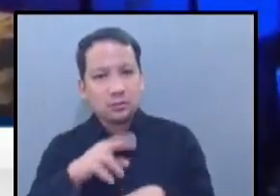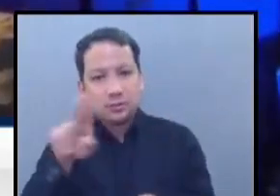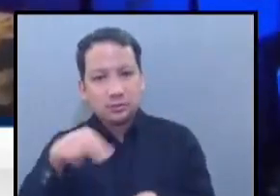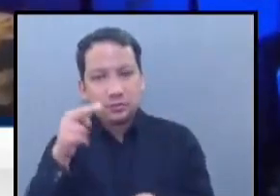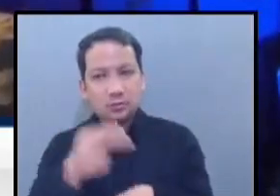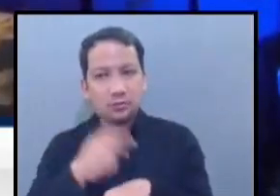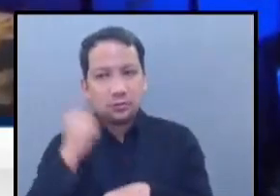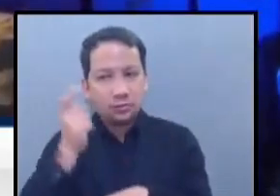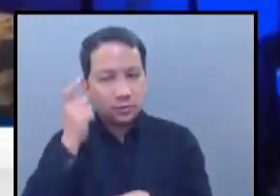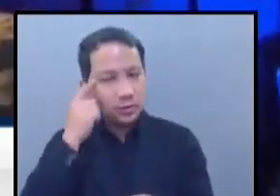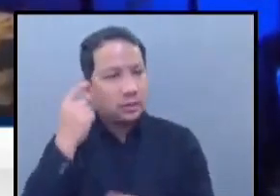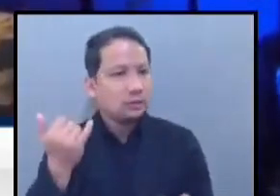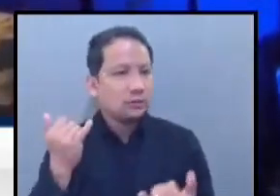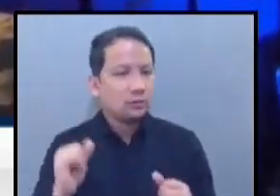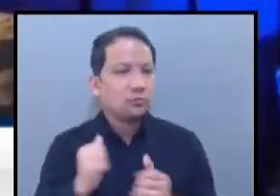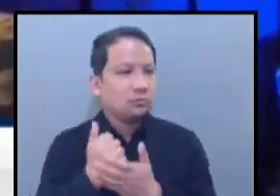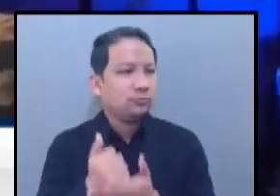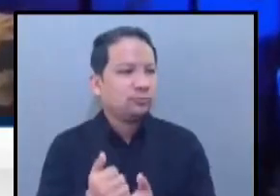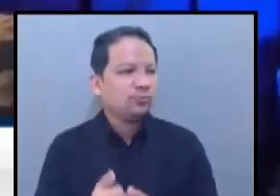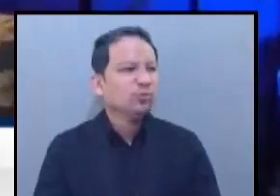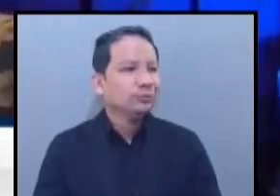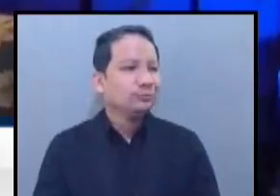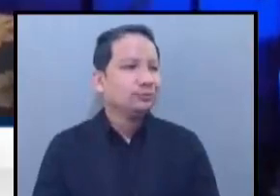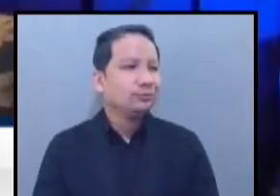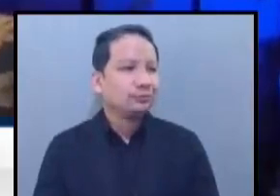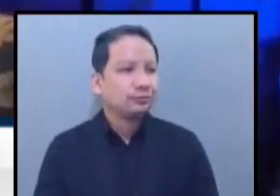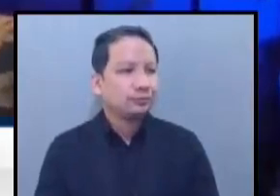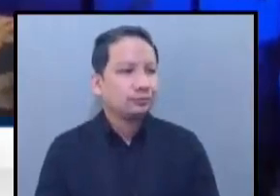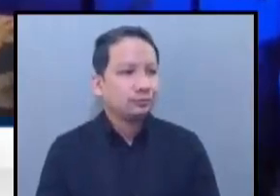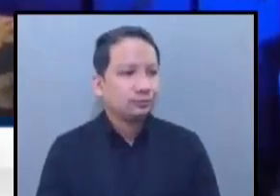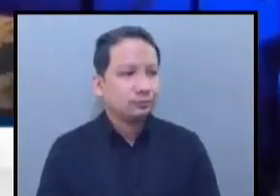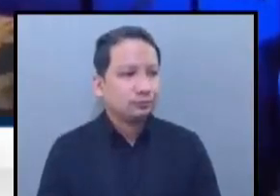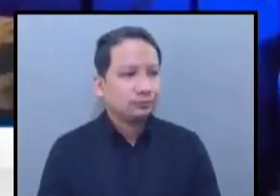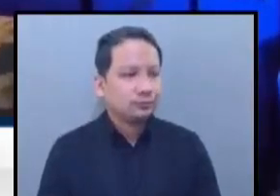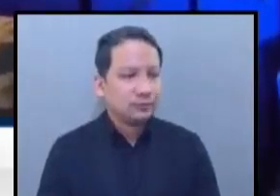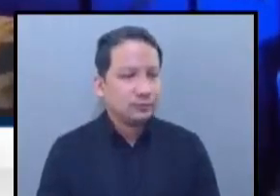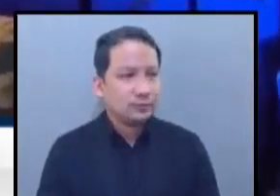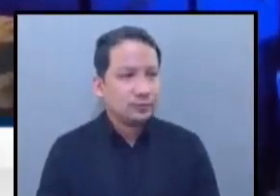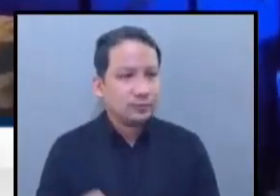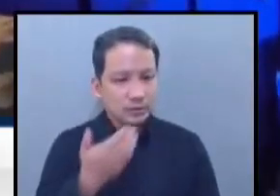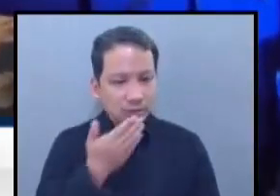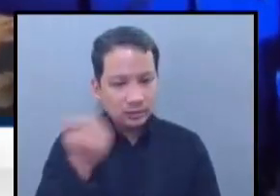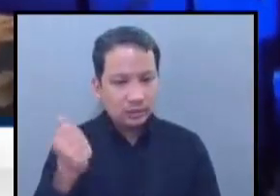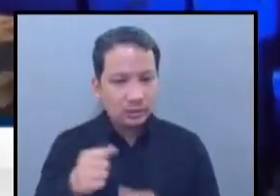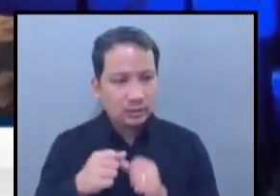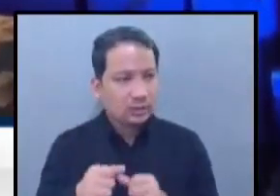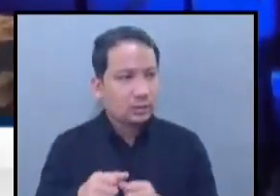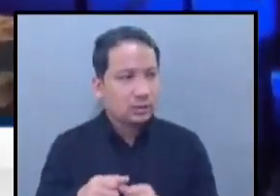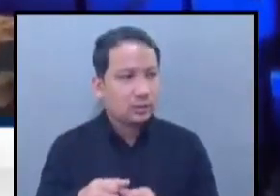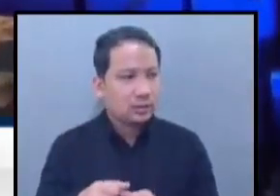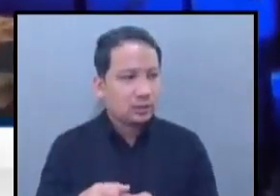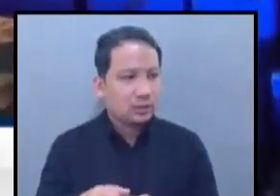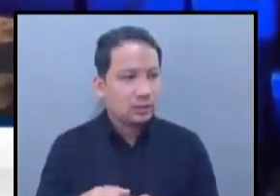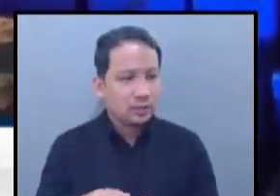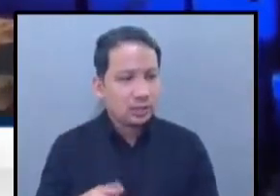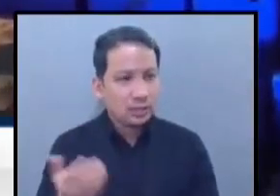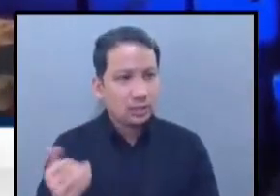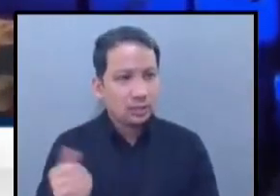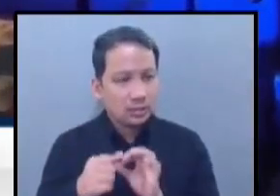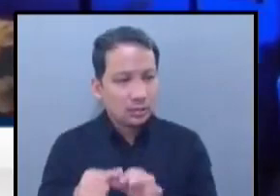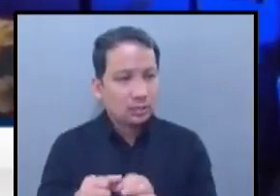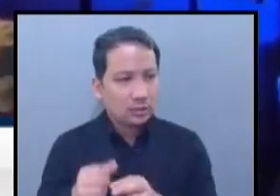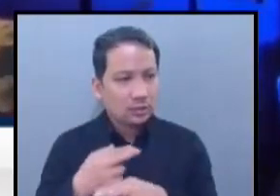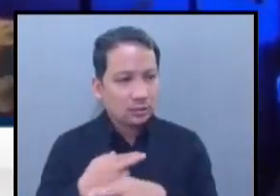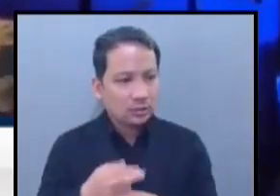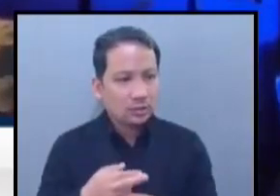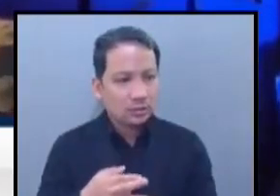I think that deputizing the Vigan Conservation Council is the best way really to fast track the restoration of the cathedral, and